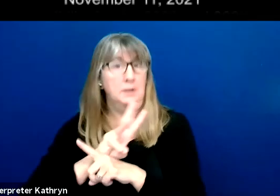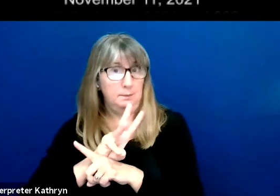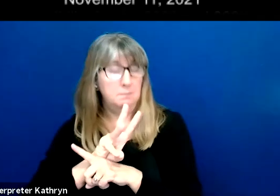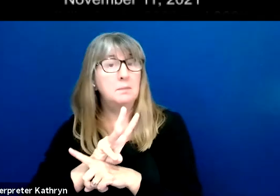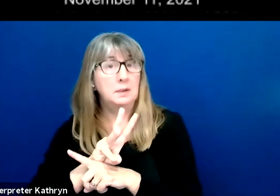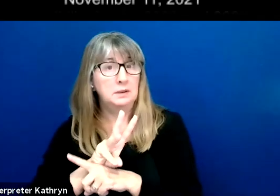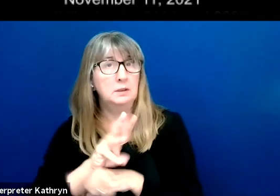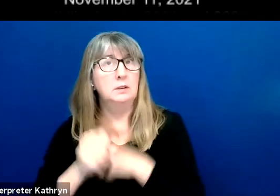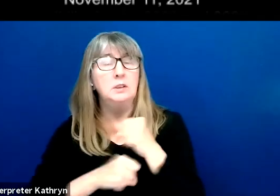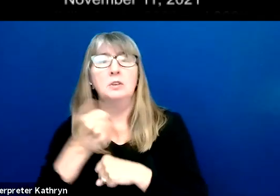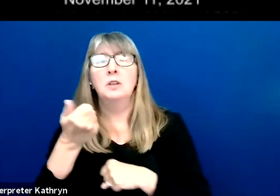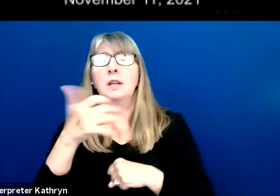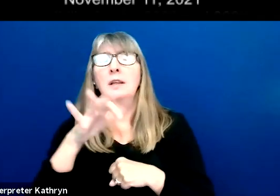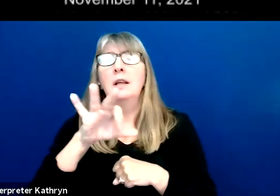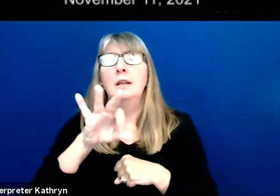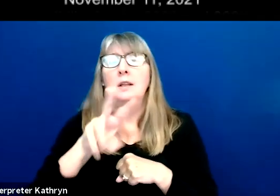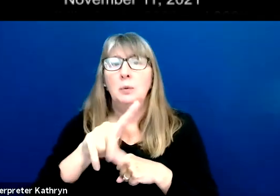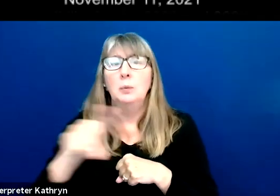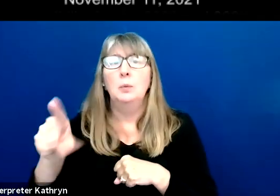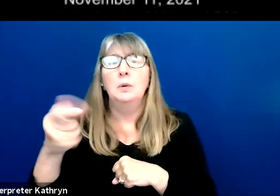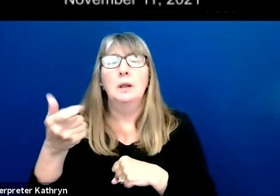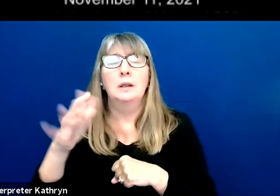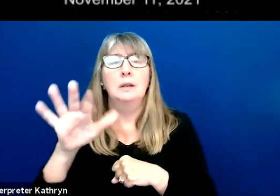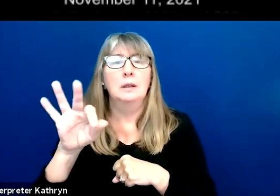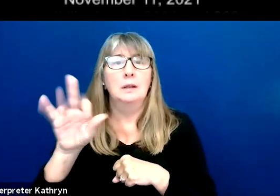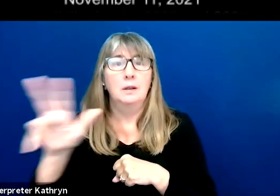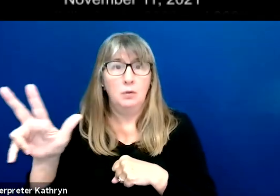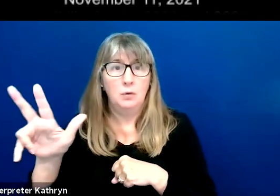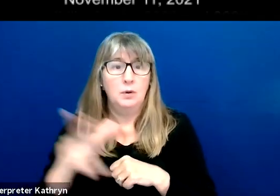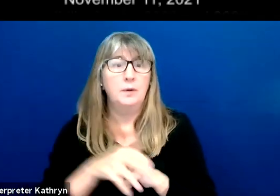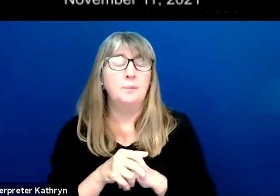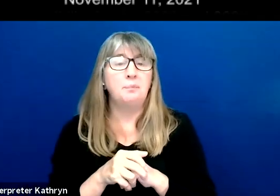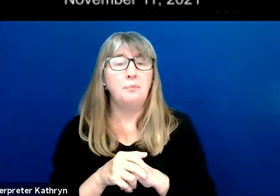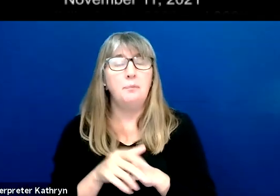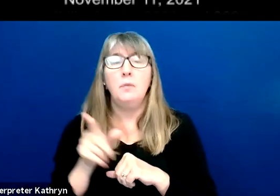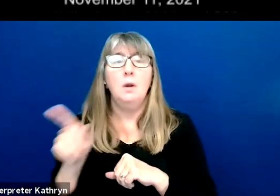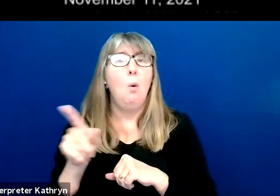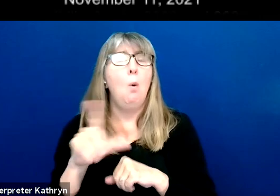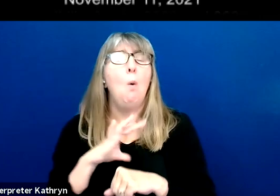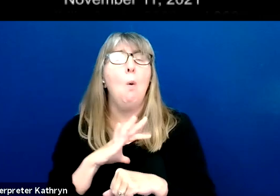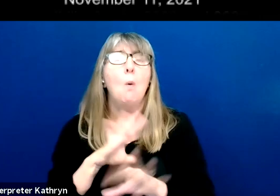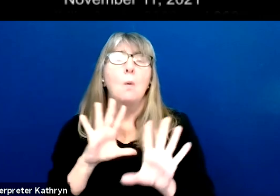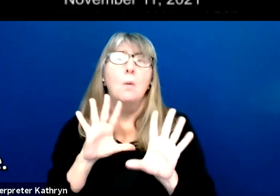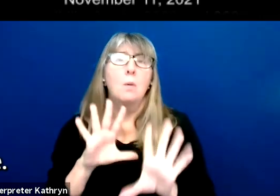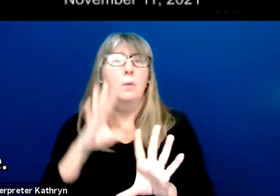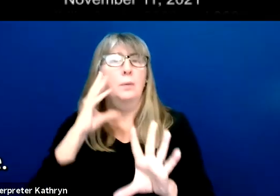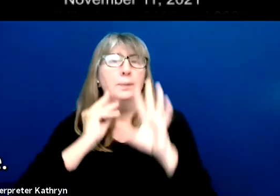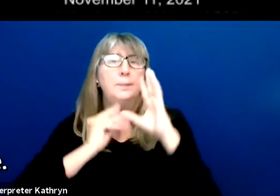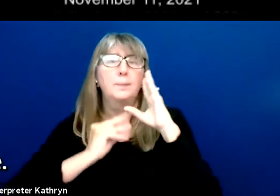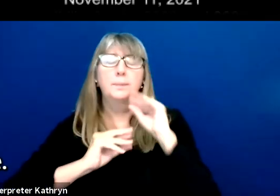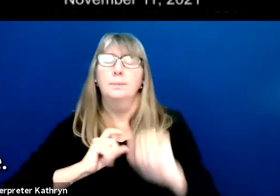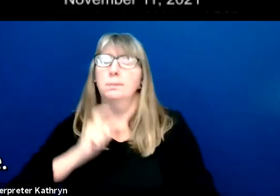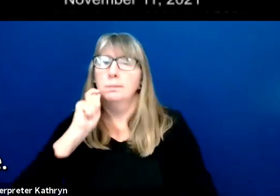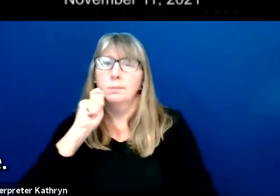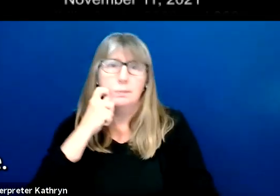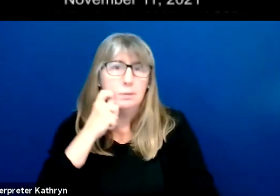in 1992-93 at Goddard Space Flight Center, and it was a wonderful, incredible experience. I was, again,